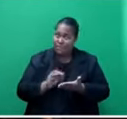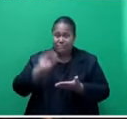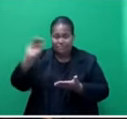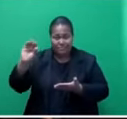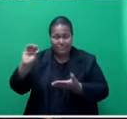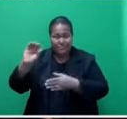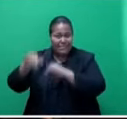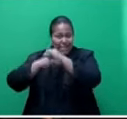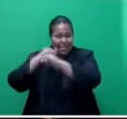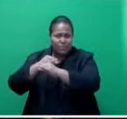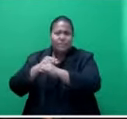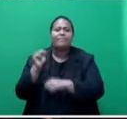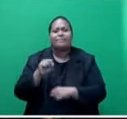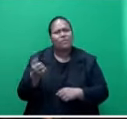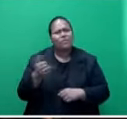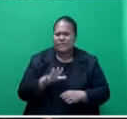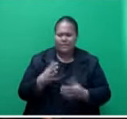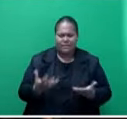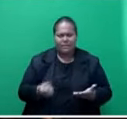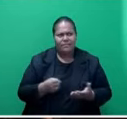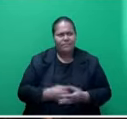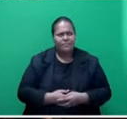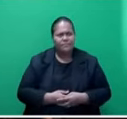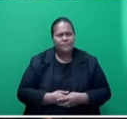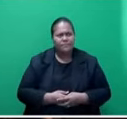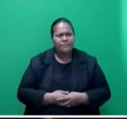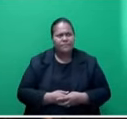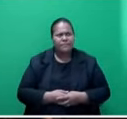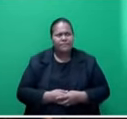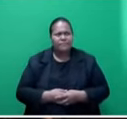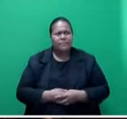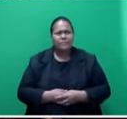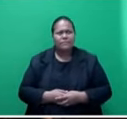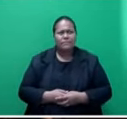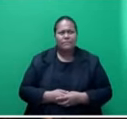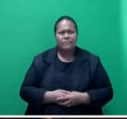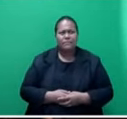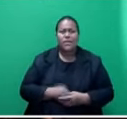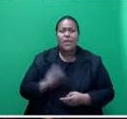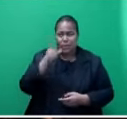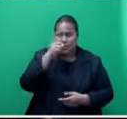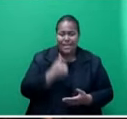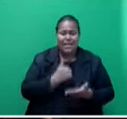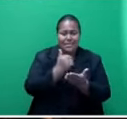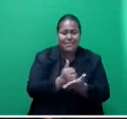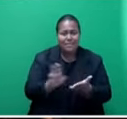do. To assist the members. Sorry? No, to assist the members, Mr. Speaker,